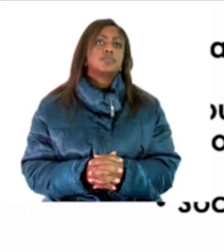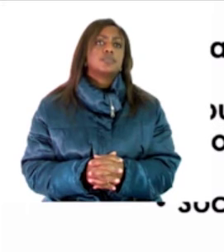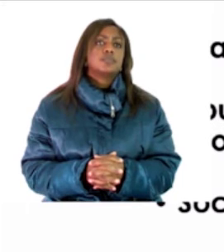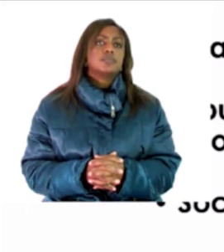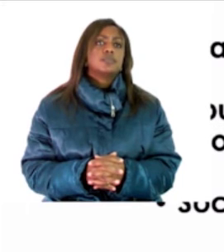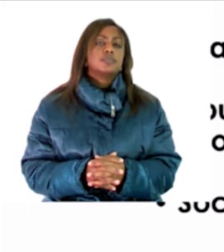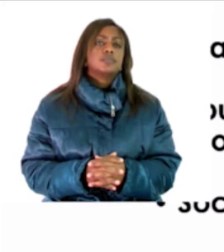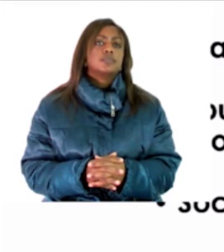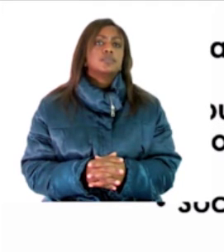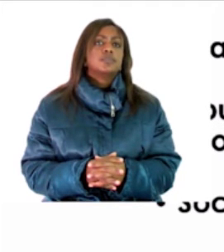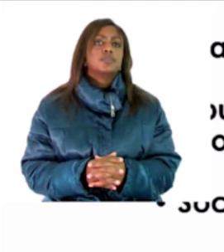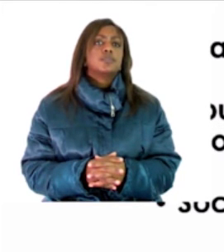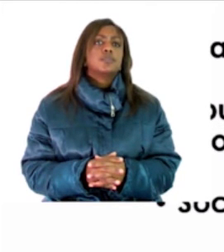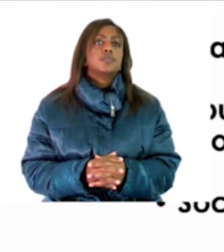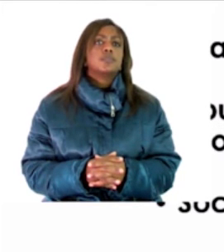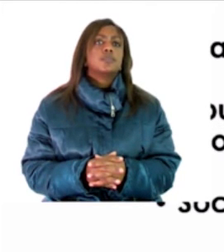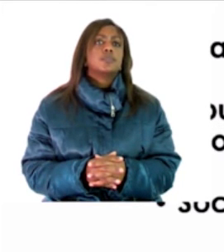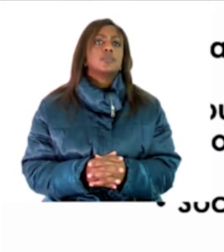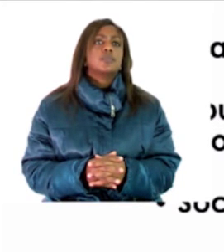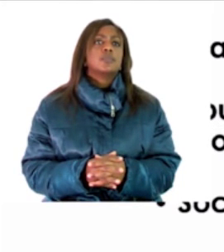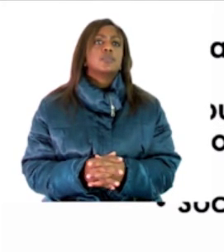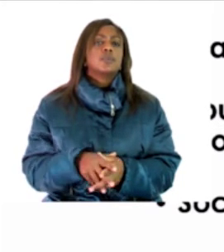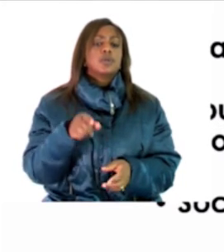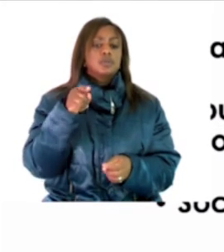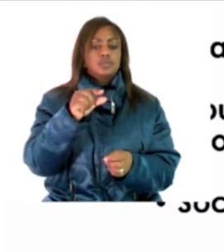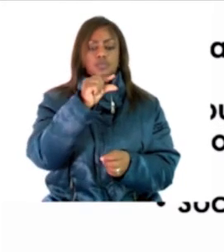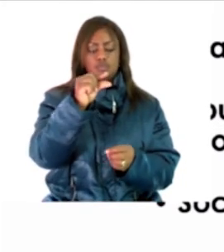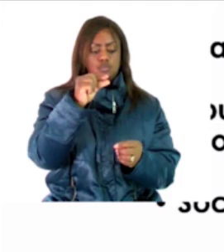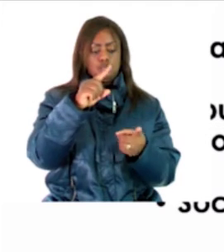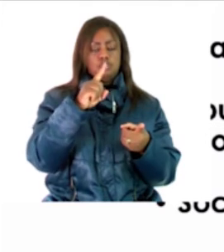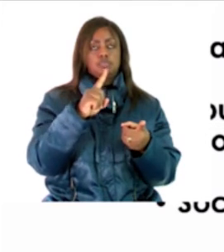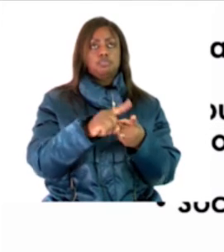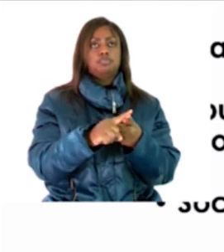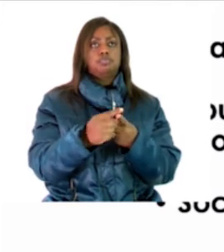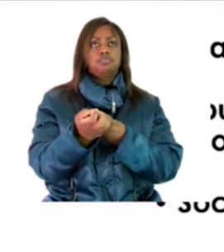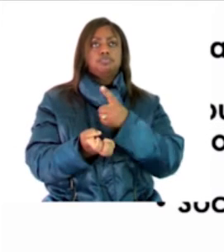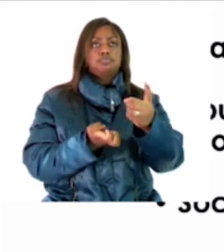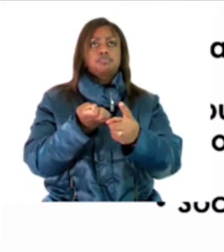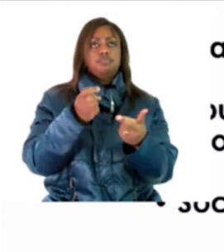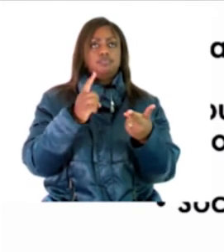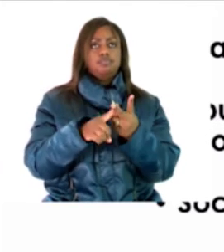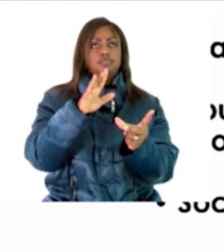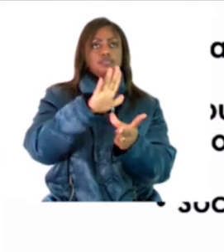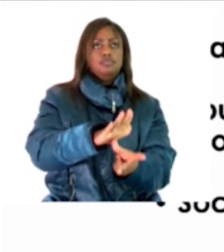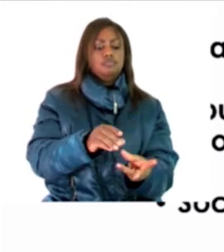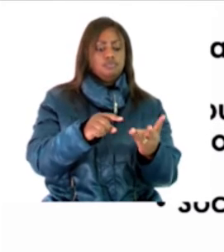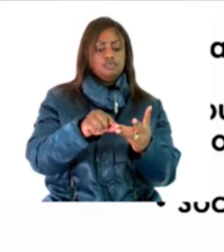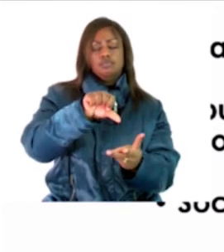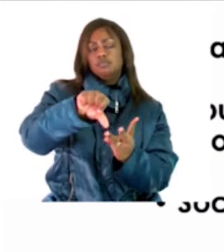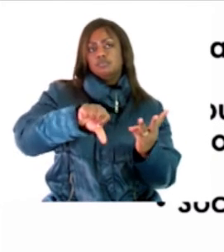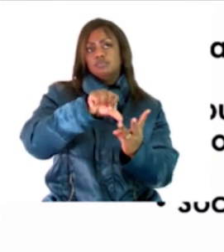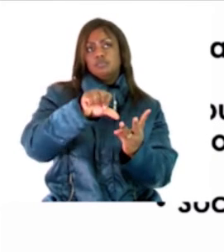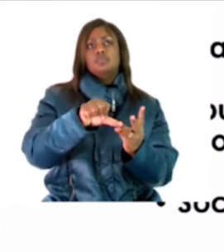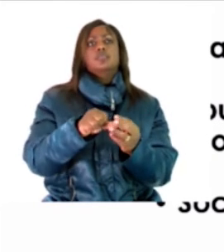our surrounding. Those are the words that we are going to use in this topic. Okay. Let's